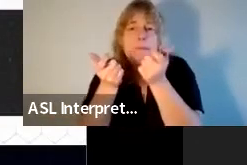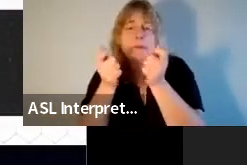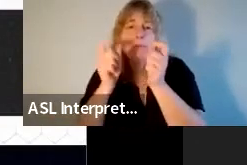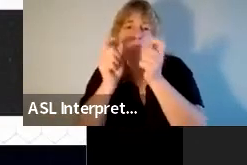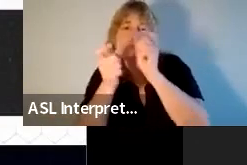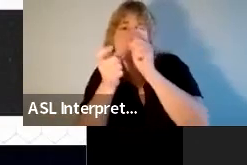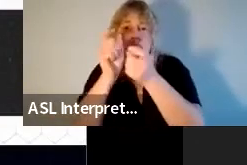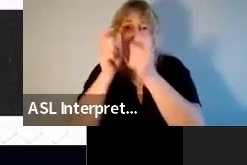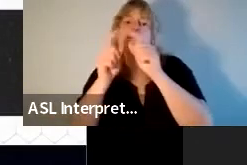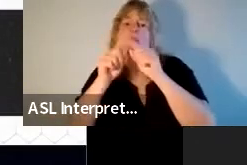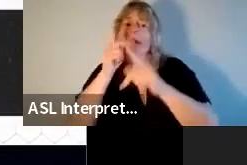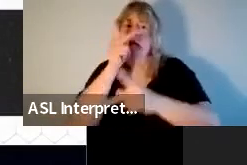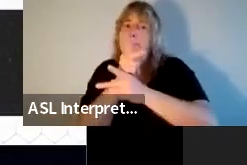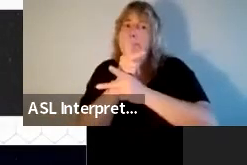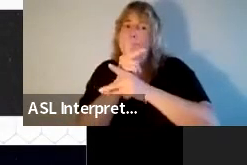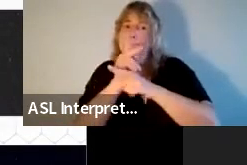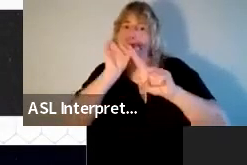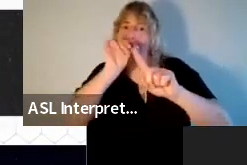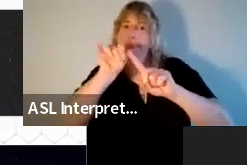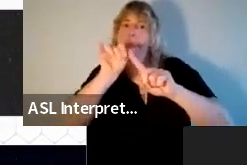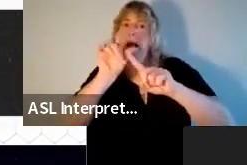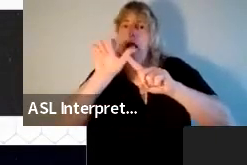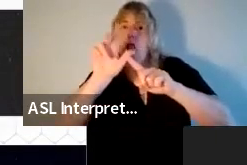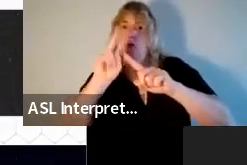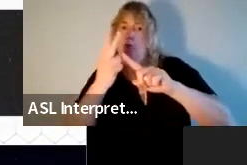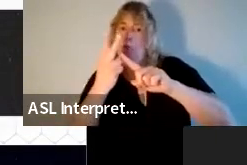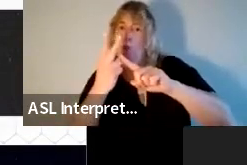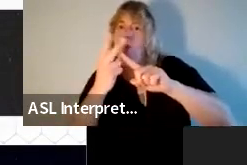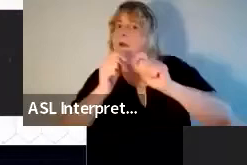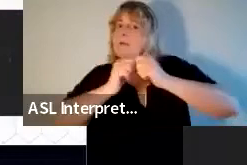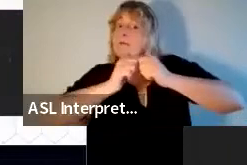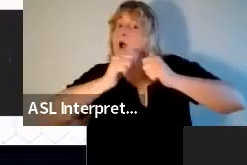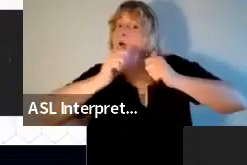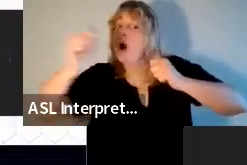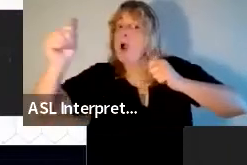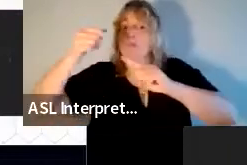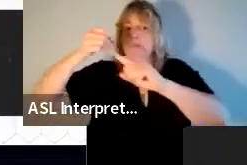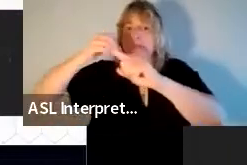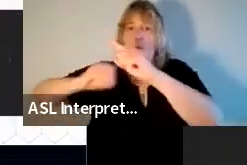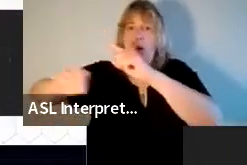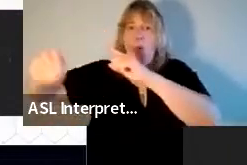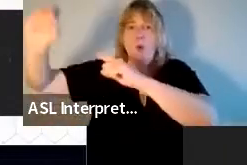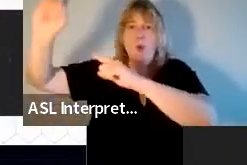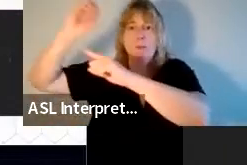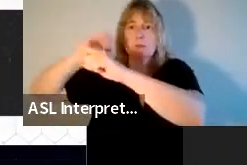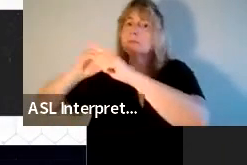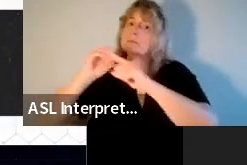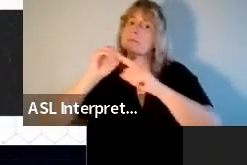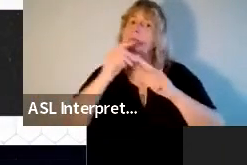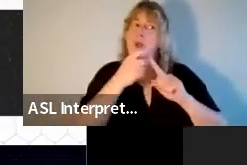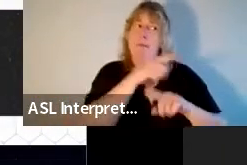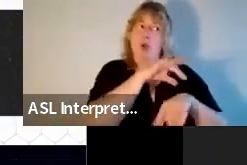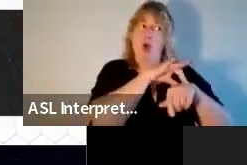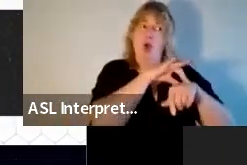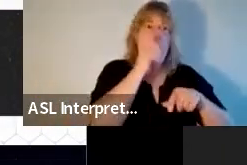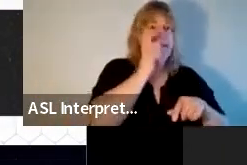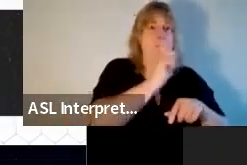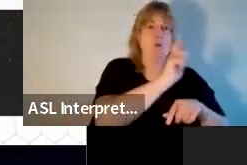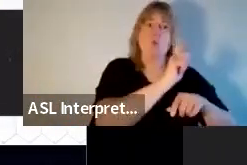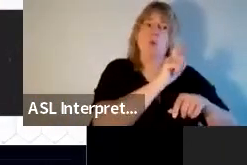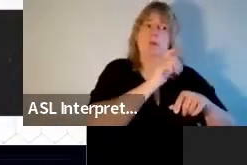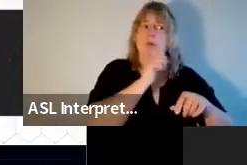that L2 point, far away from the Earth-Moon system, opposite the sun from where the Earth is